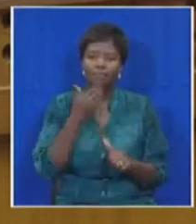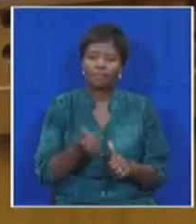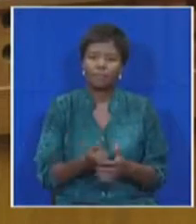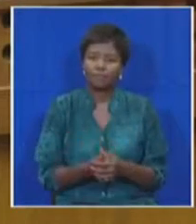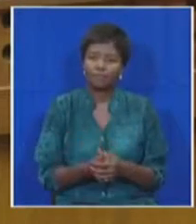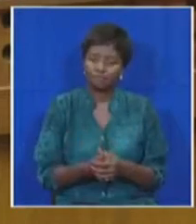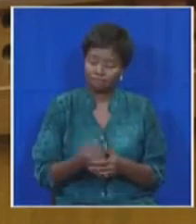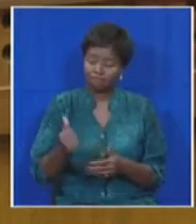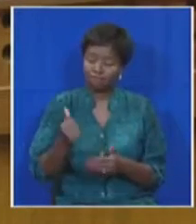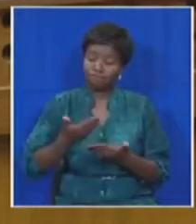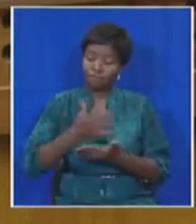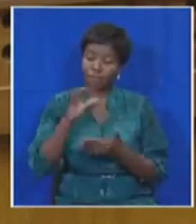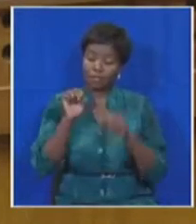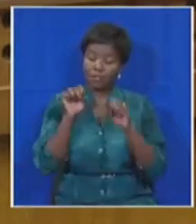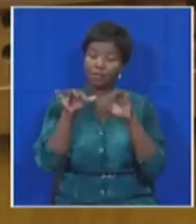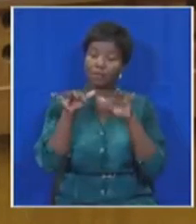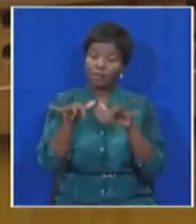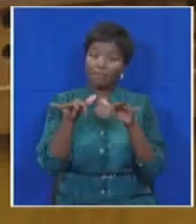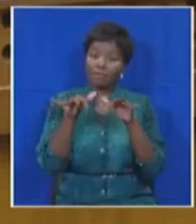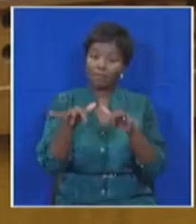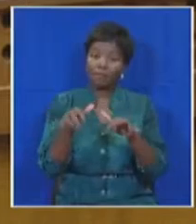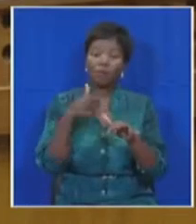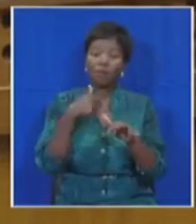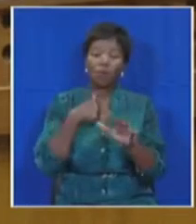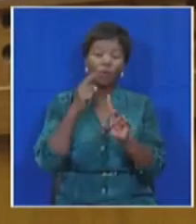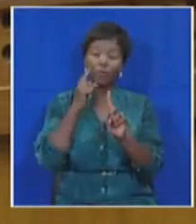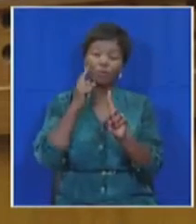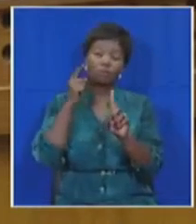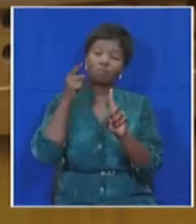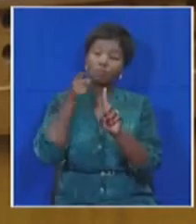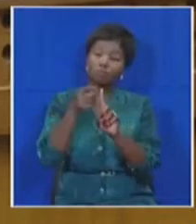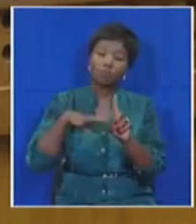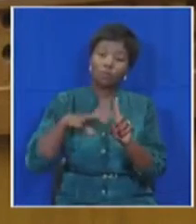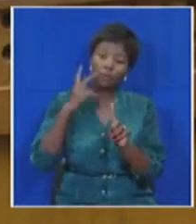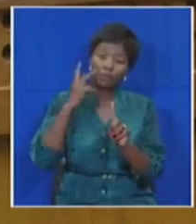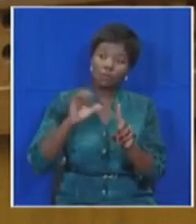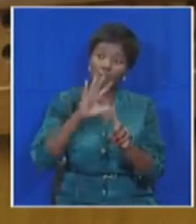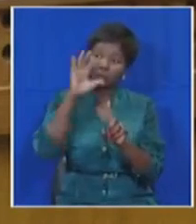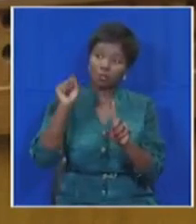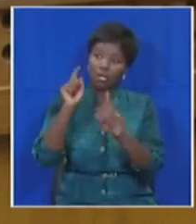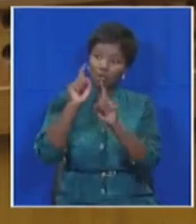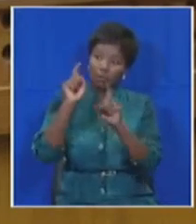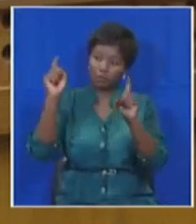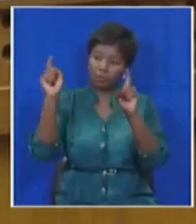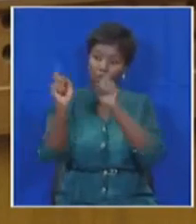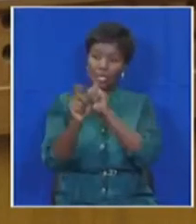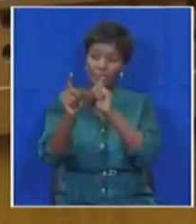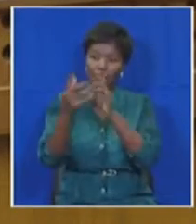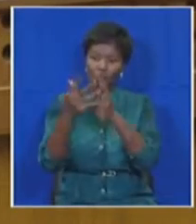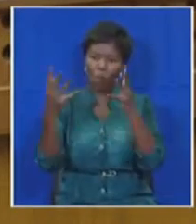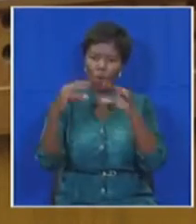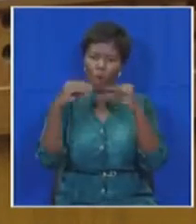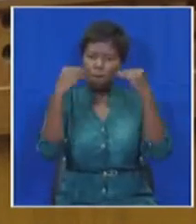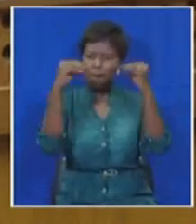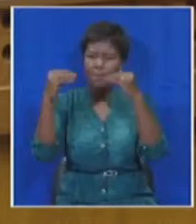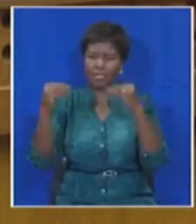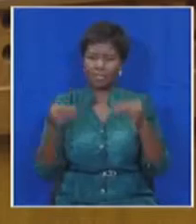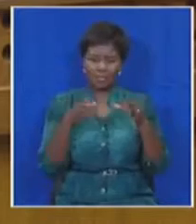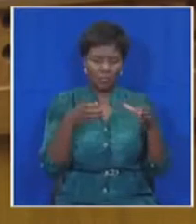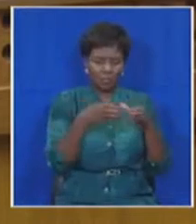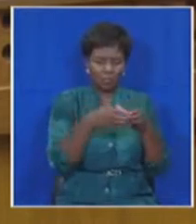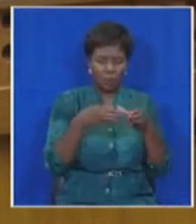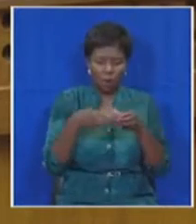Fellow South Africans, we intend to turn South Africa into a nation of entrepreneurs. The small, medium,